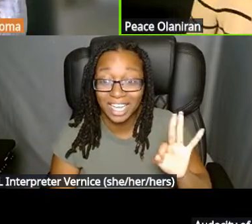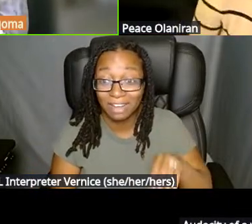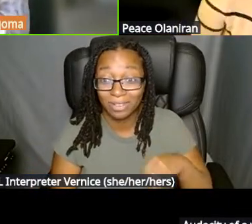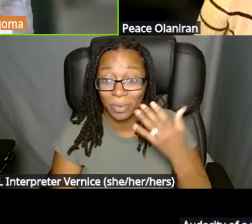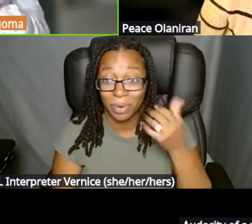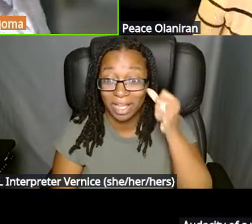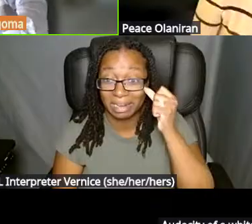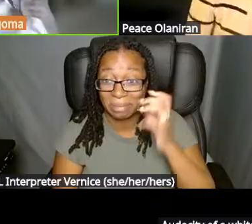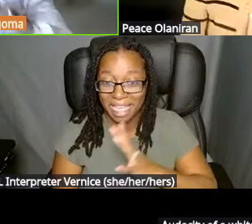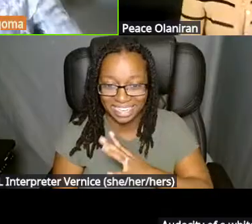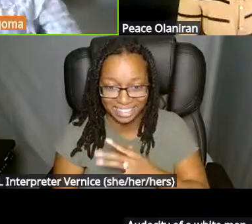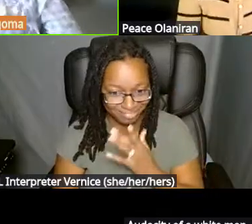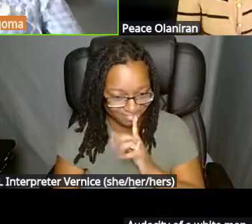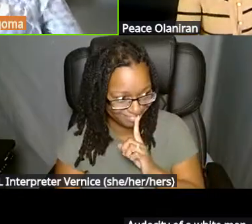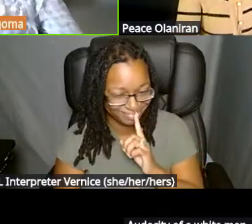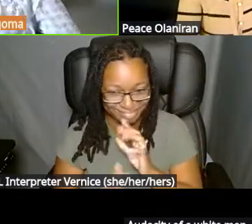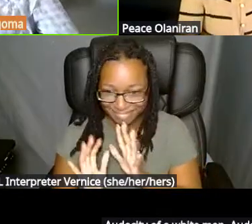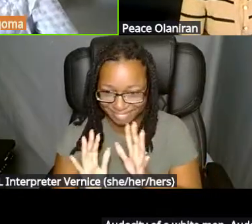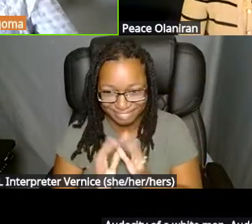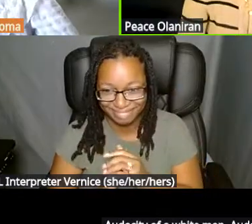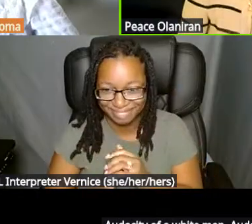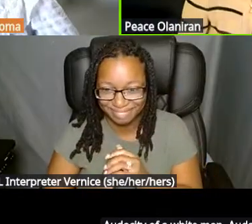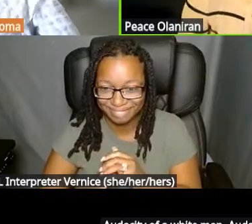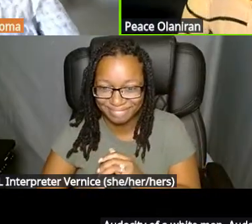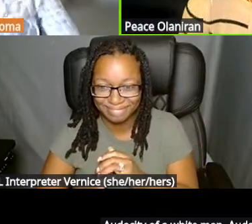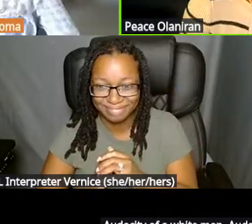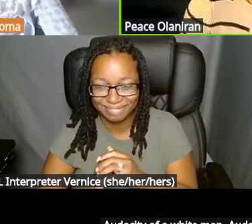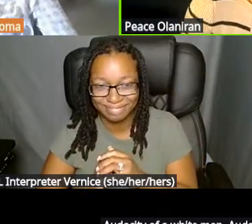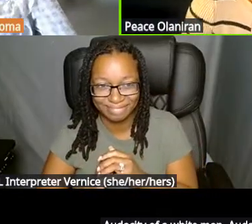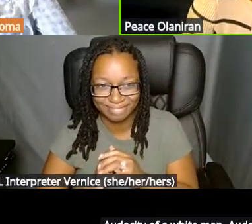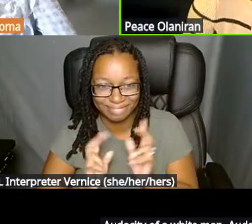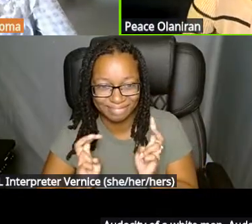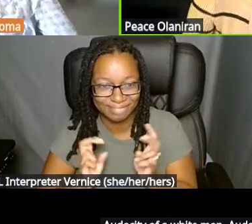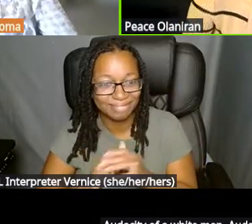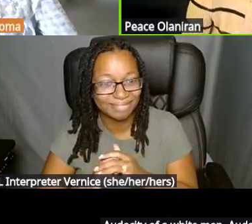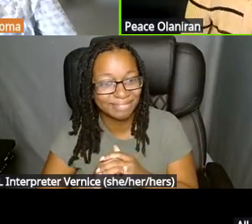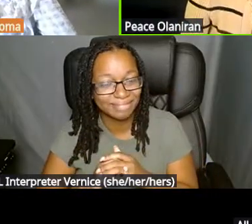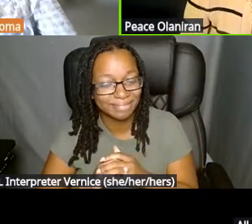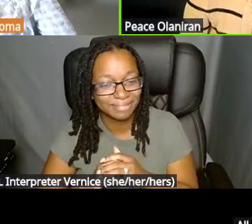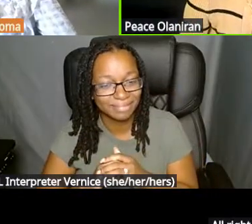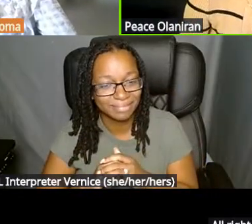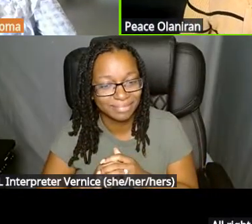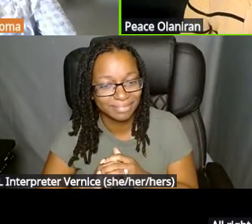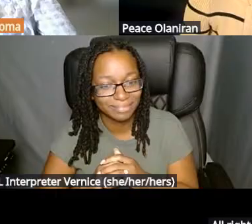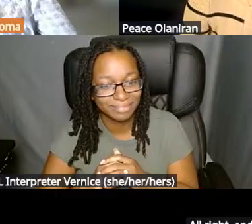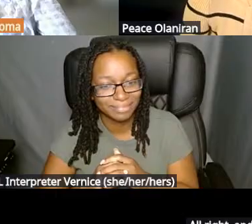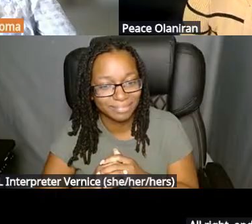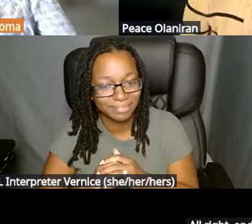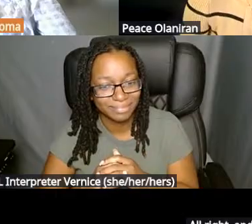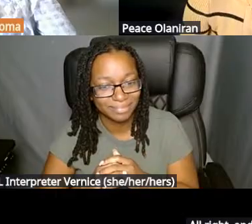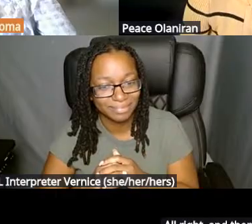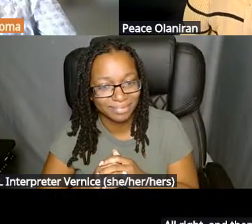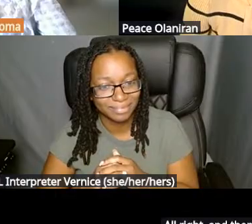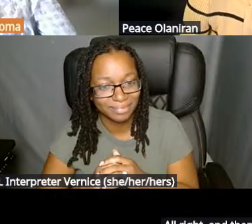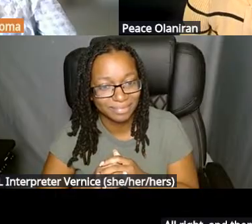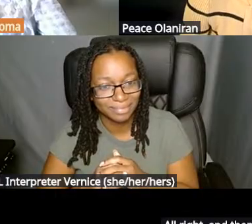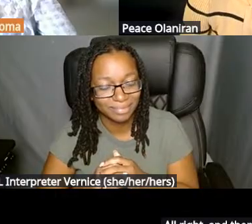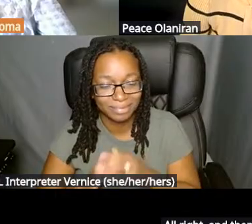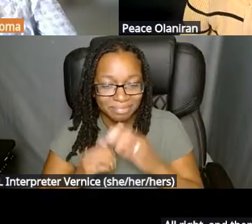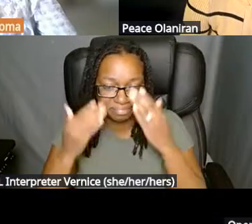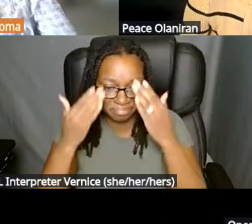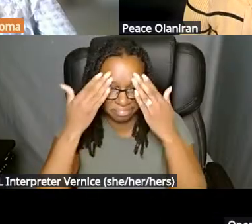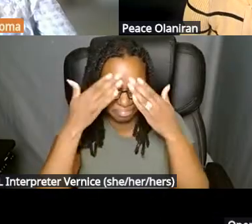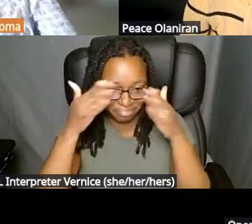white man in brackets. Audacity for that man. All right, and then this one last word. Open-mindedness.